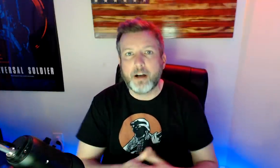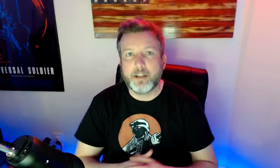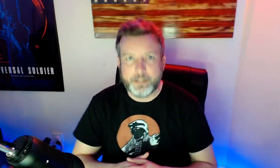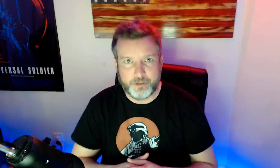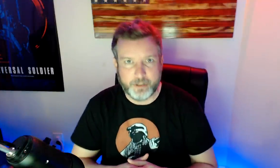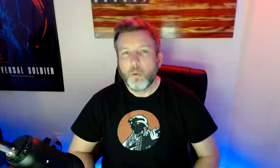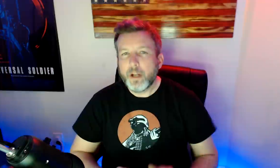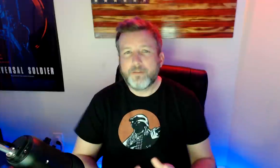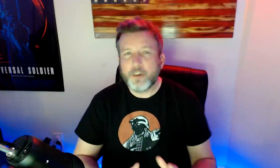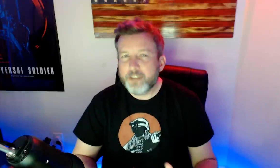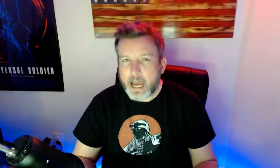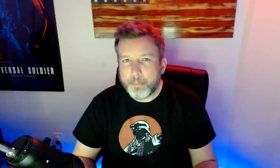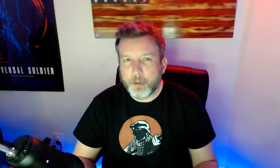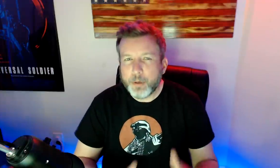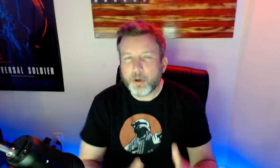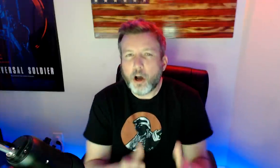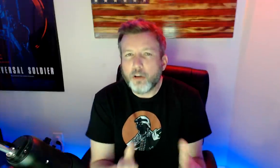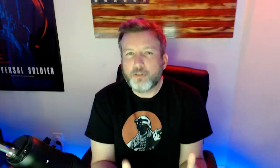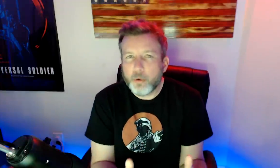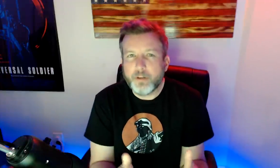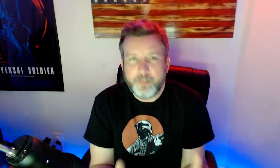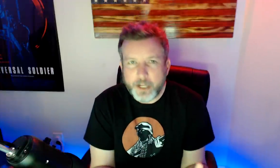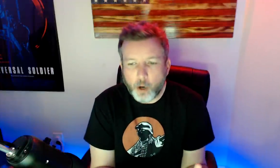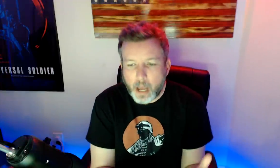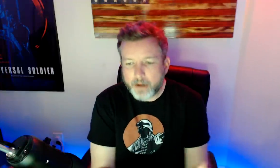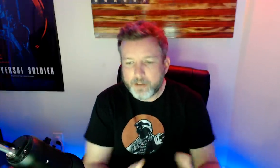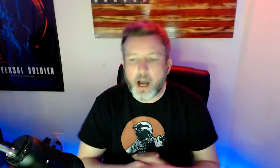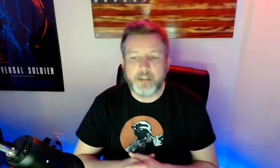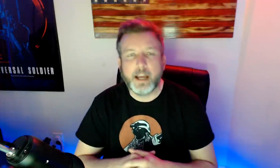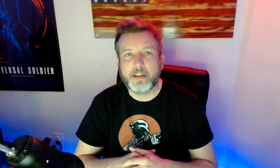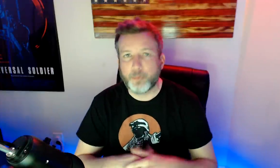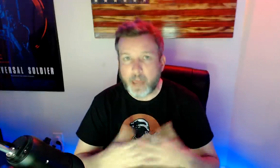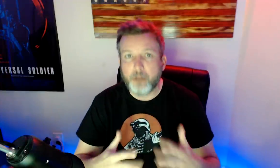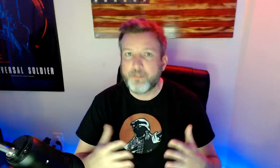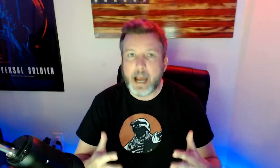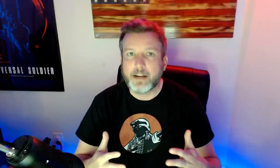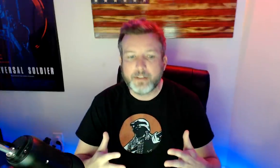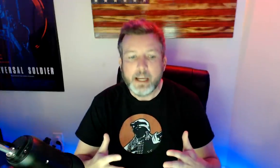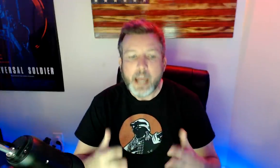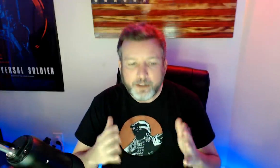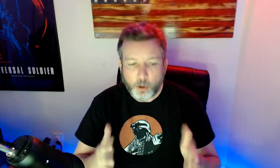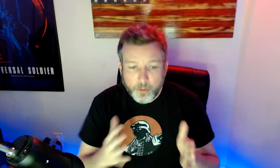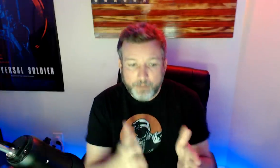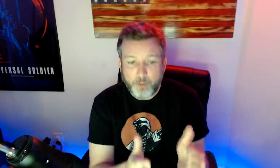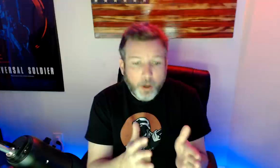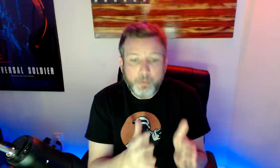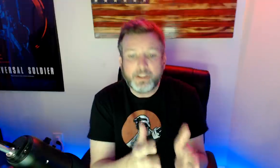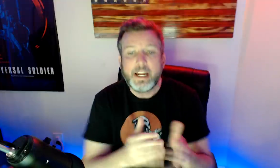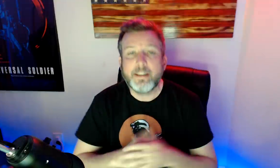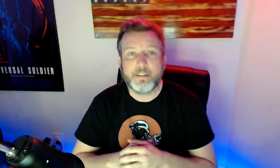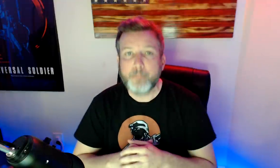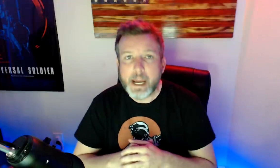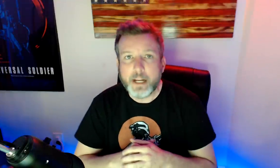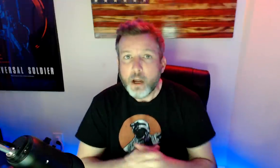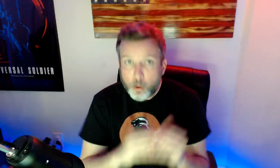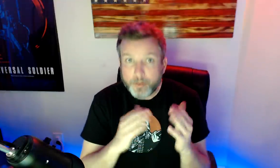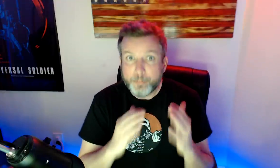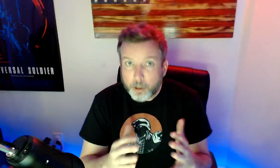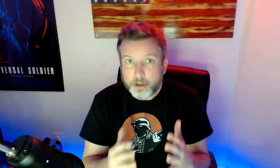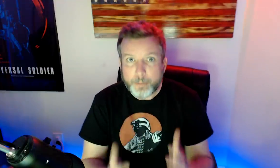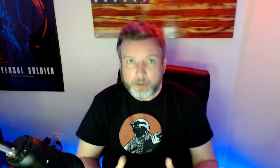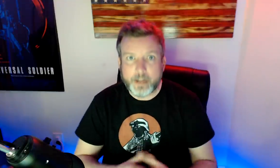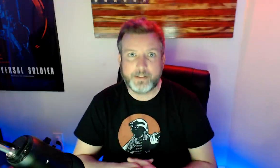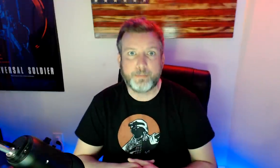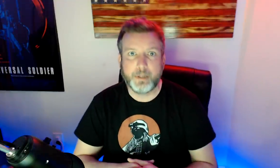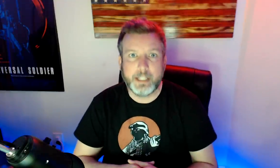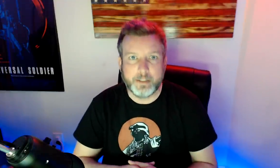and politicians. When it first happened, we were all shown a video out of context, without facts, and told that Floyd was an innocent man who was